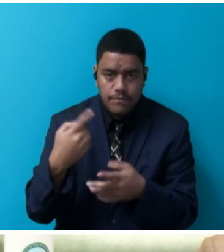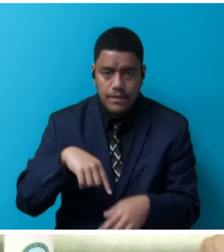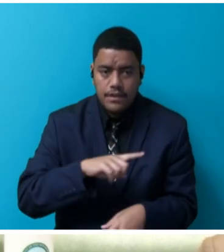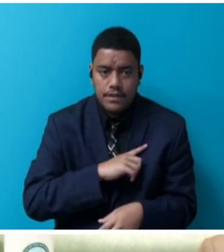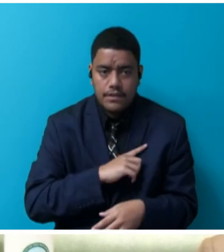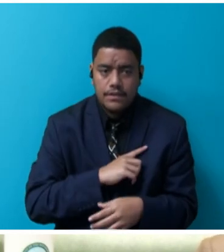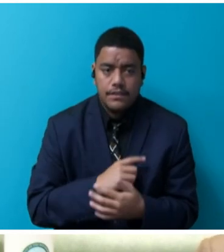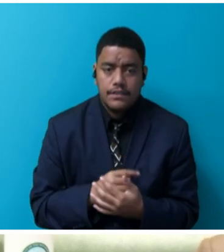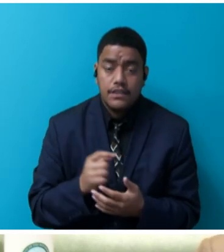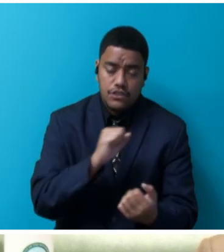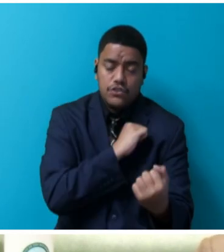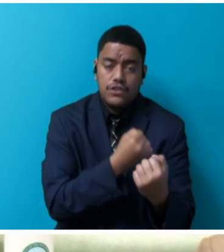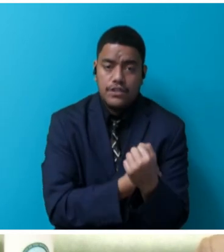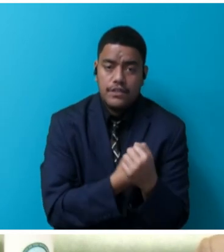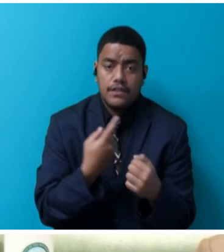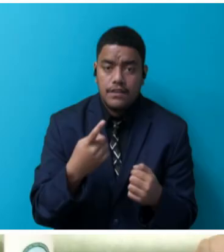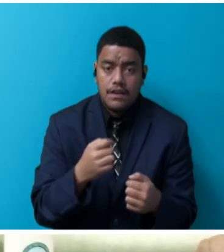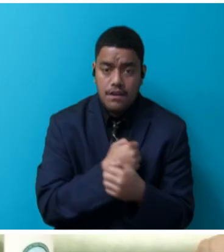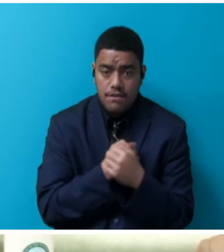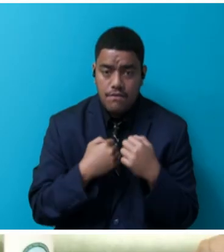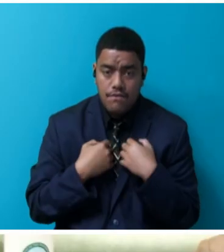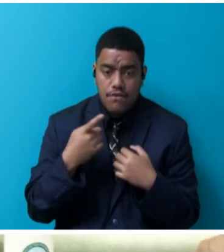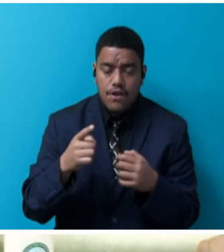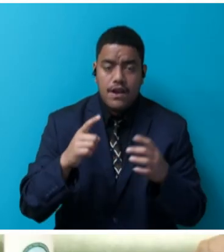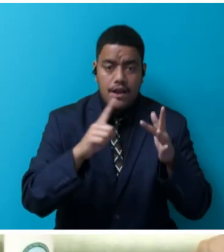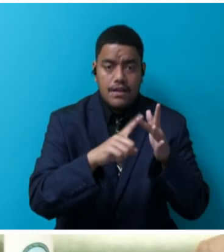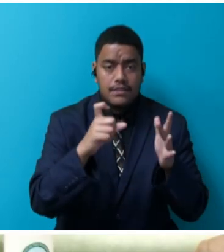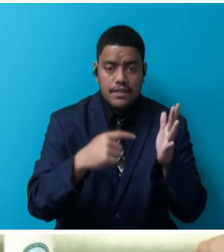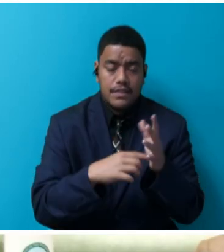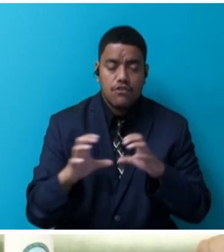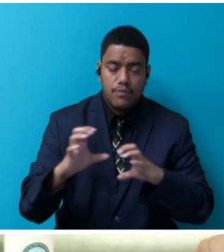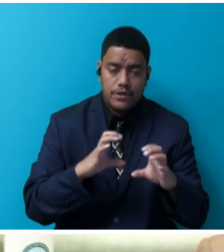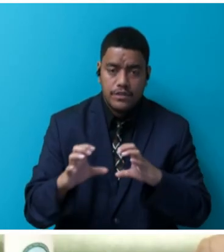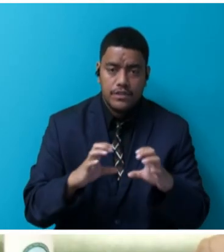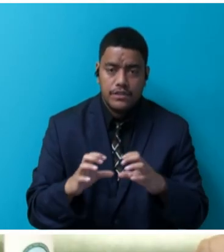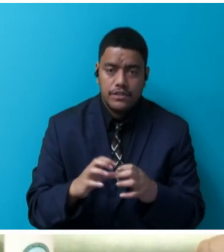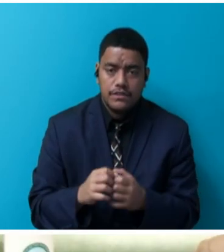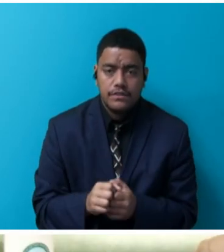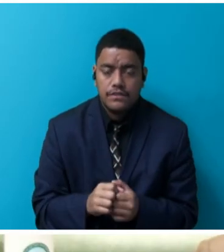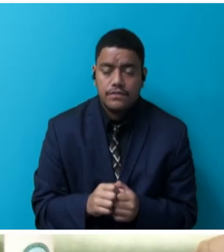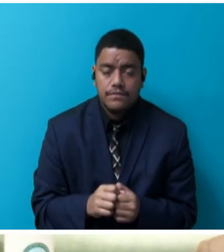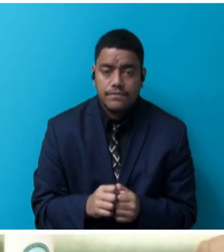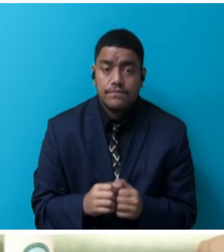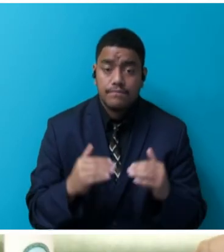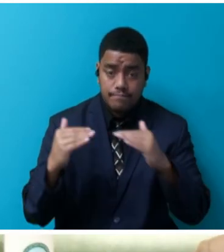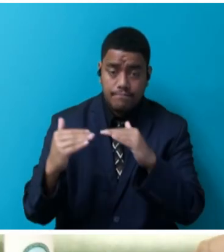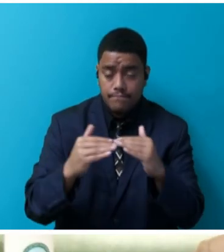at strengthening and modernizing our ICT and communication sector. Equally